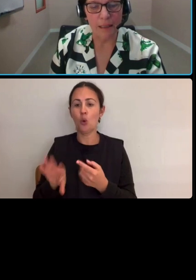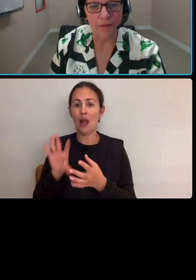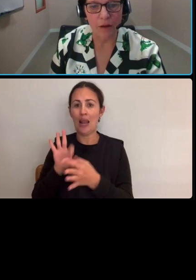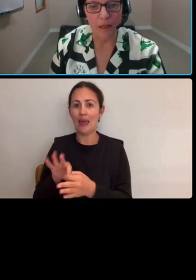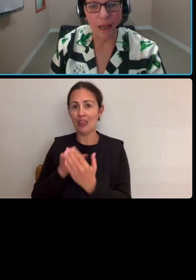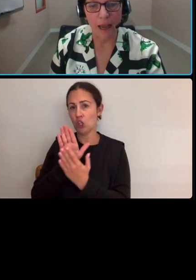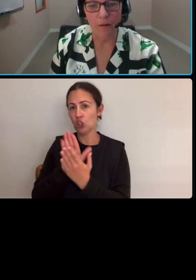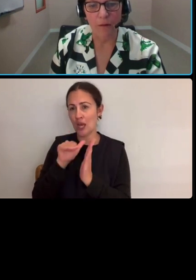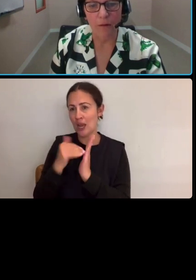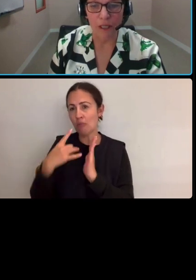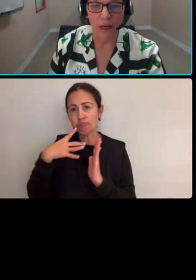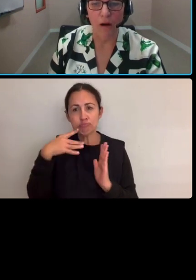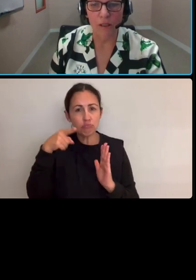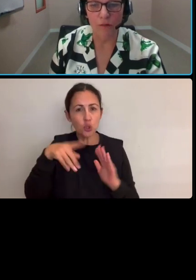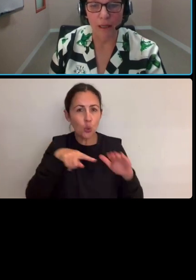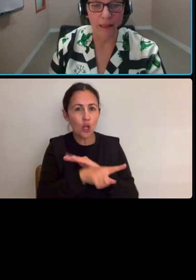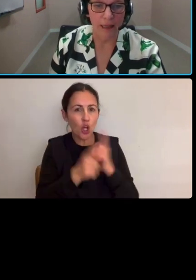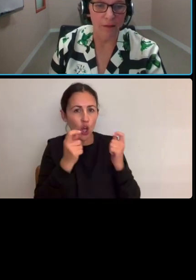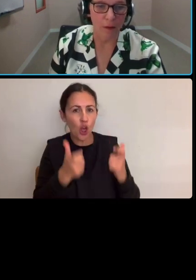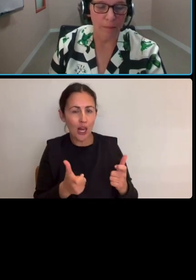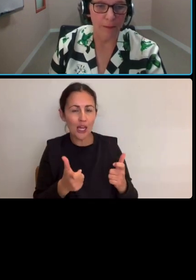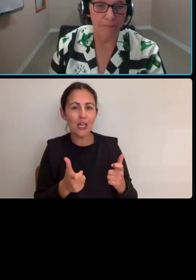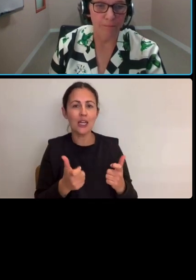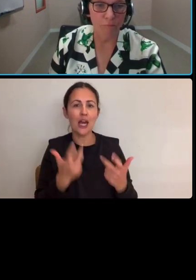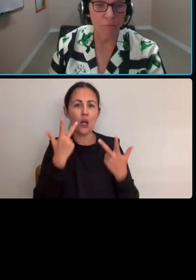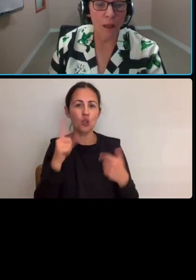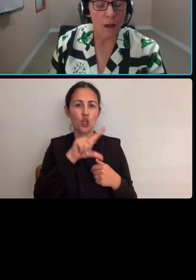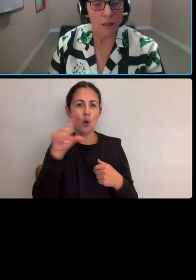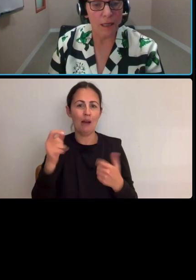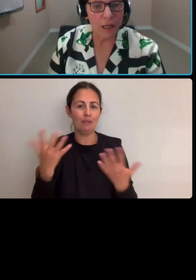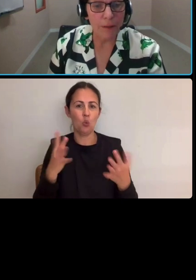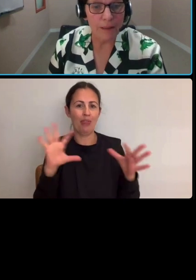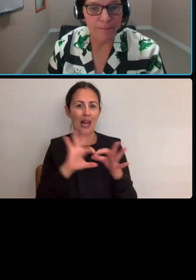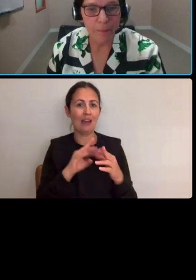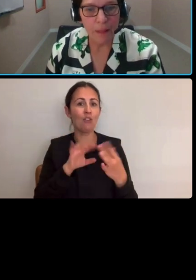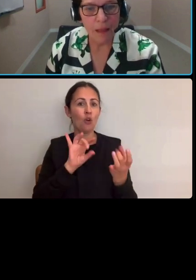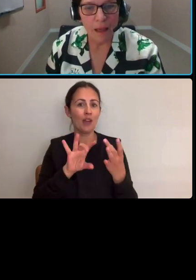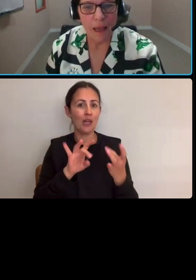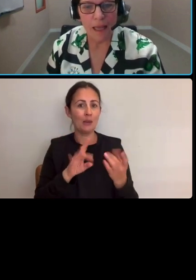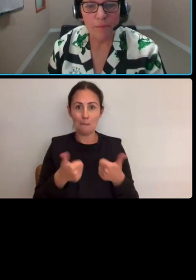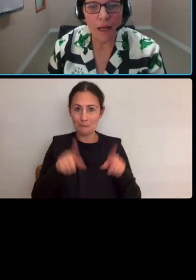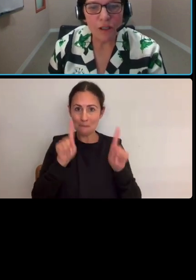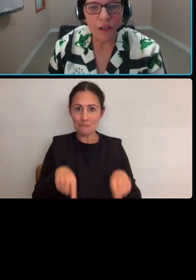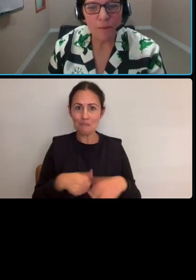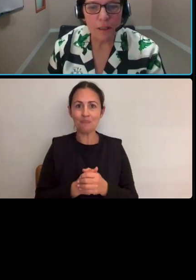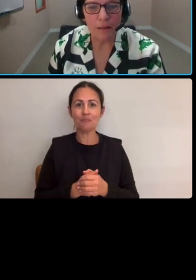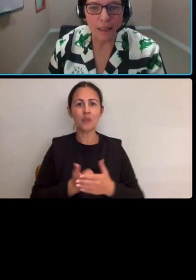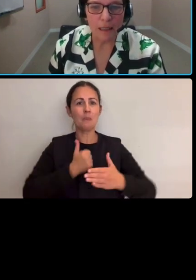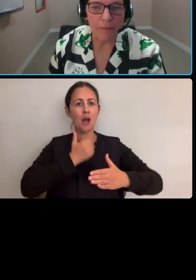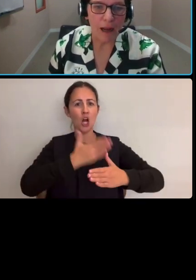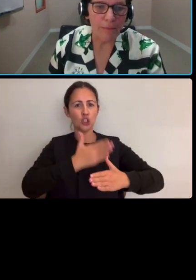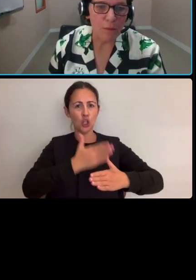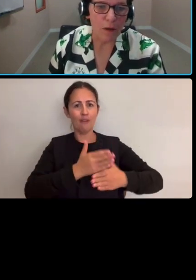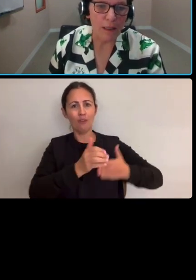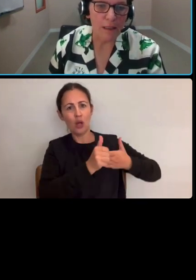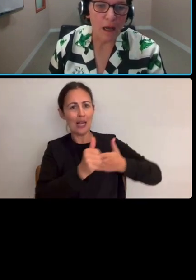anyone has to leave early, and also share on screen at the end of the webinar. So let's jump in. It's my job to lead